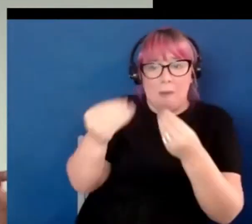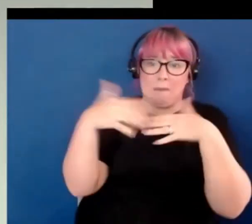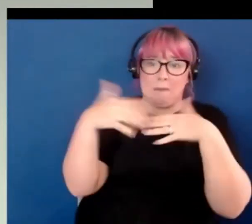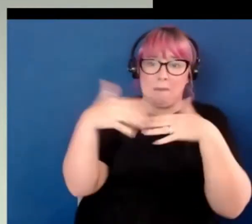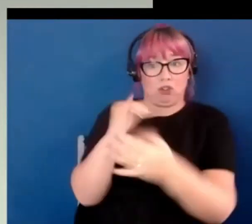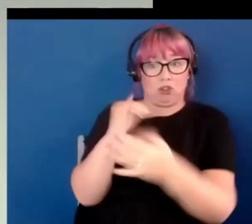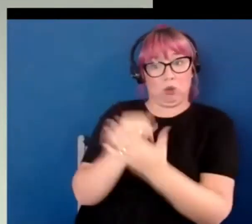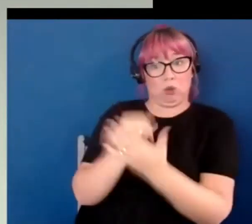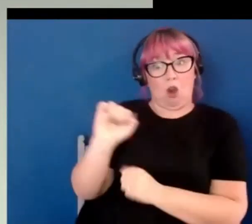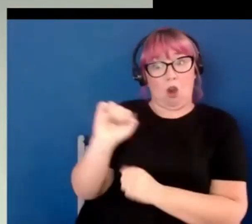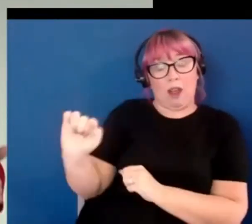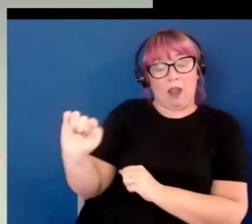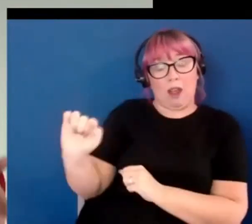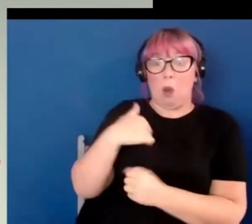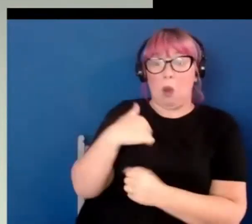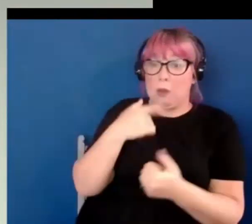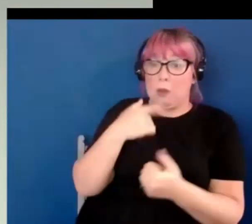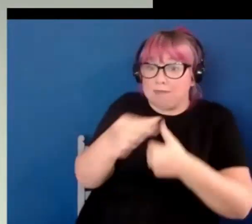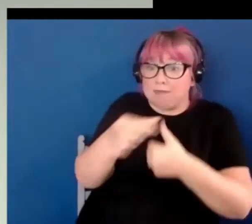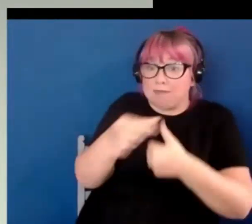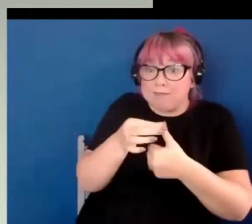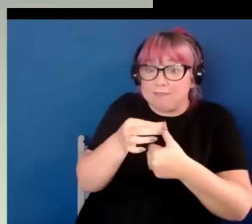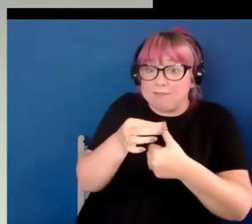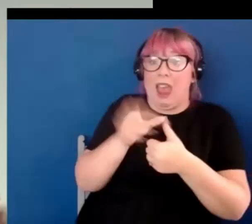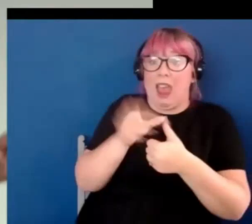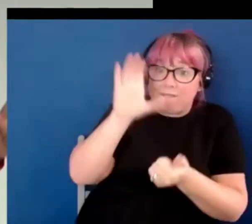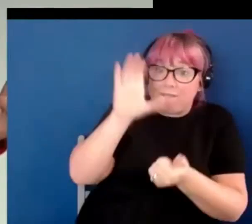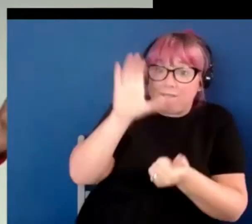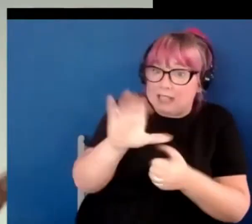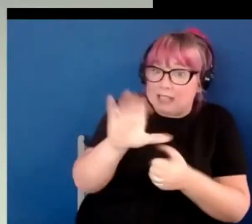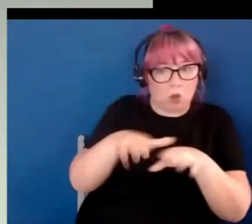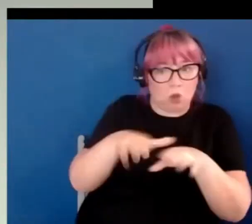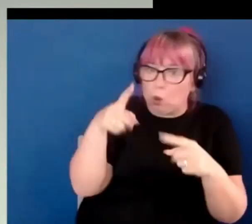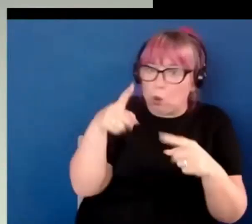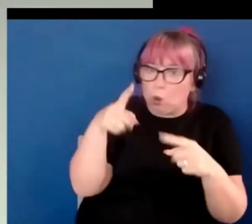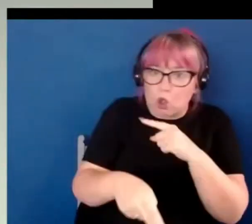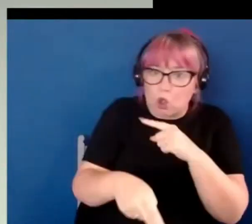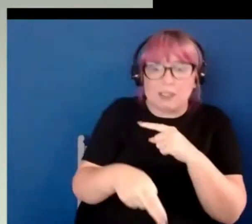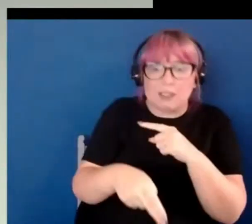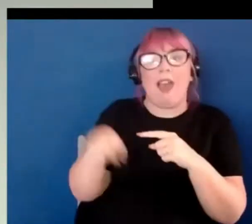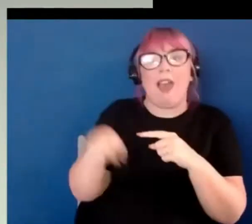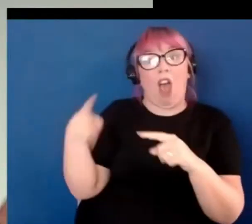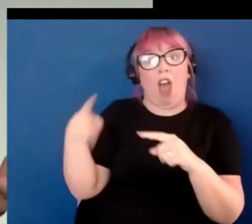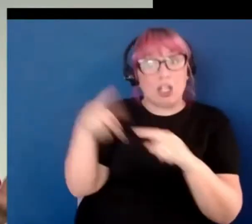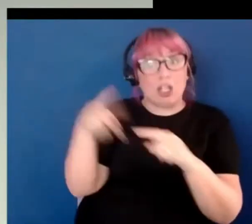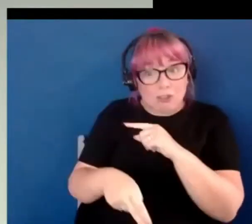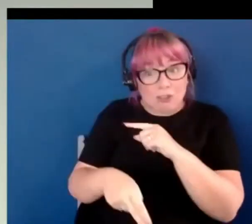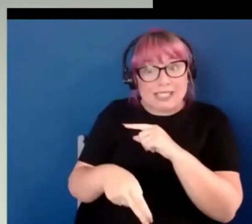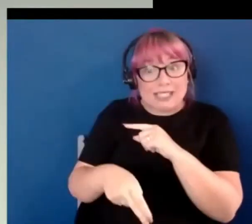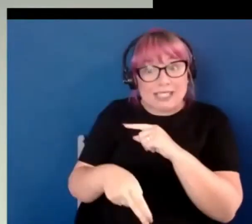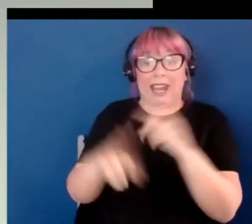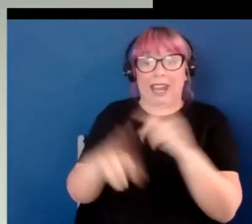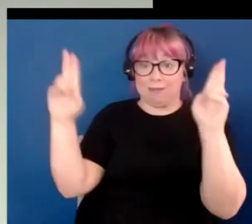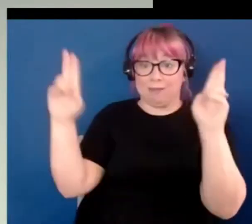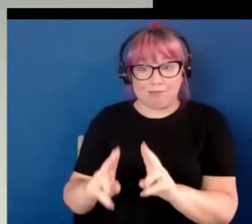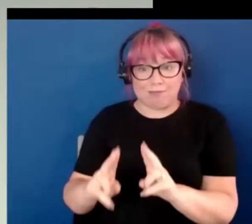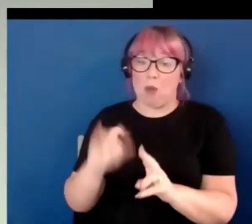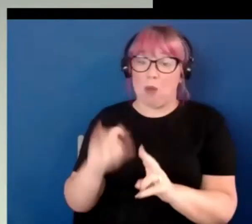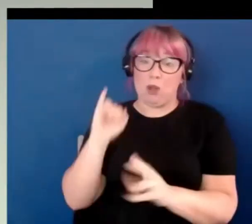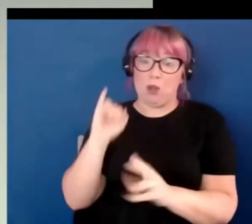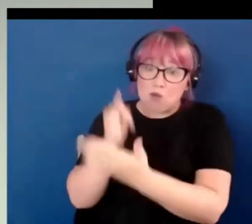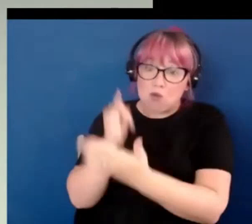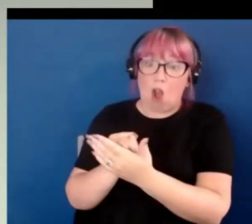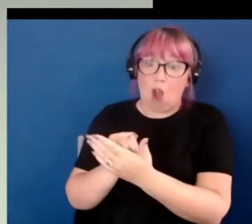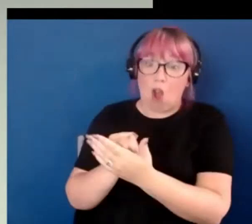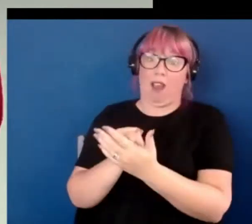for investment, not cuts. We said it would be worth it, that austerity was the plain wrong response to the economic crisis we